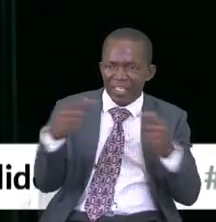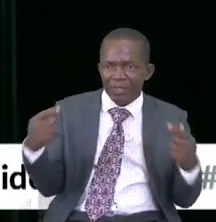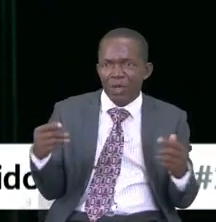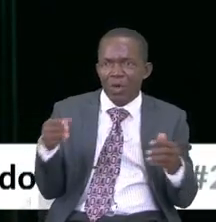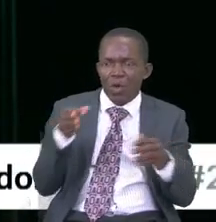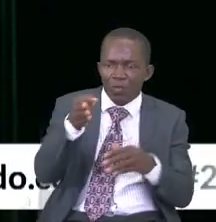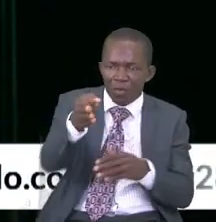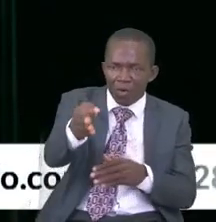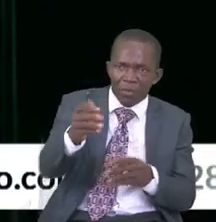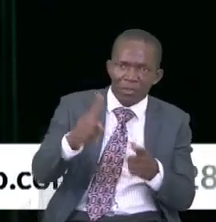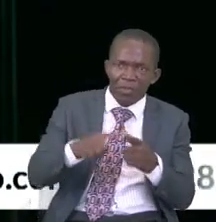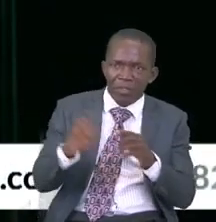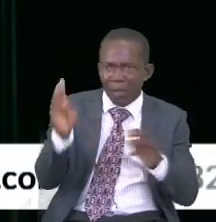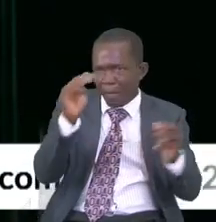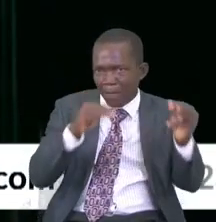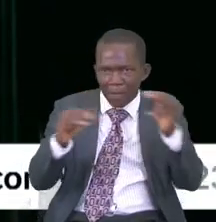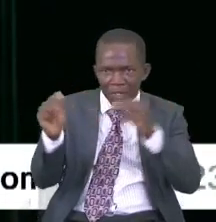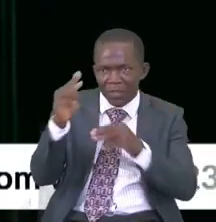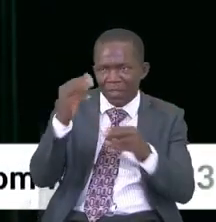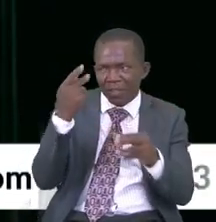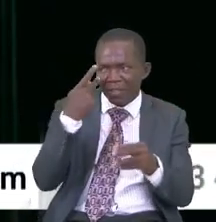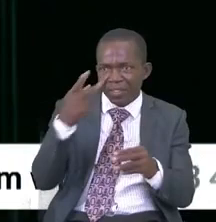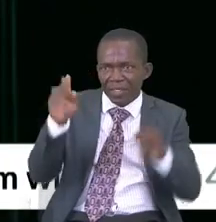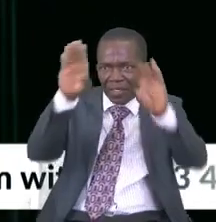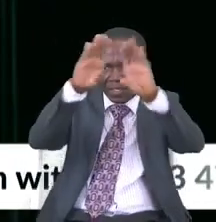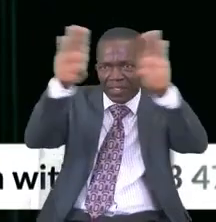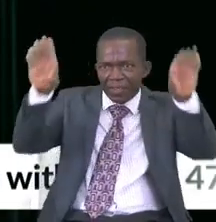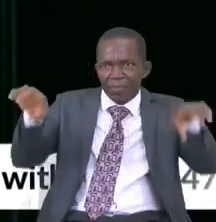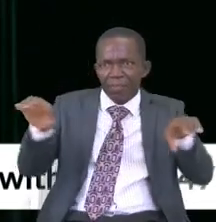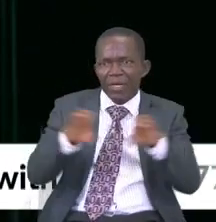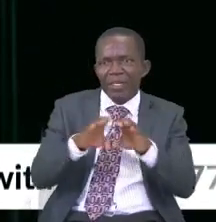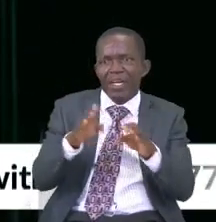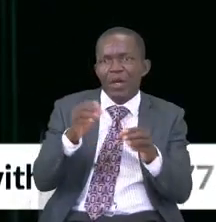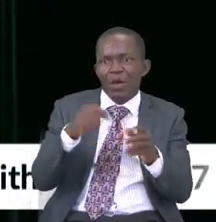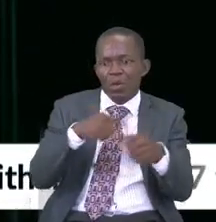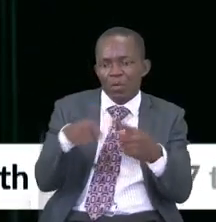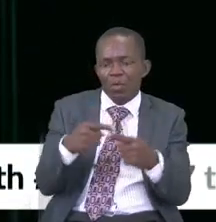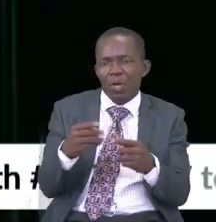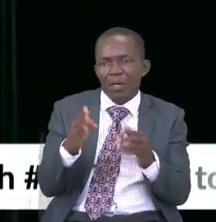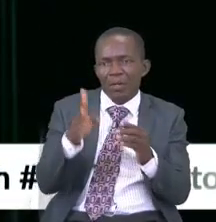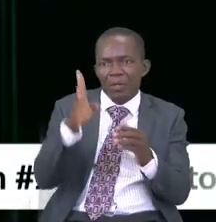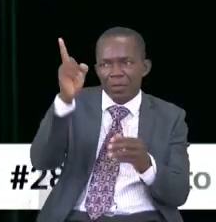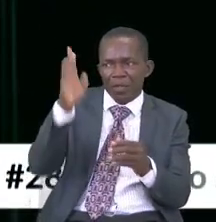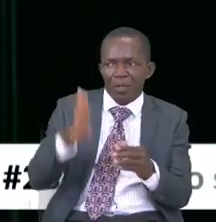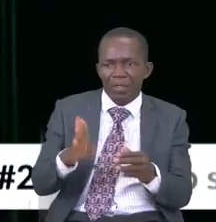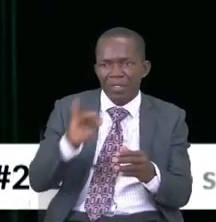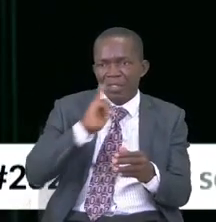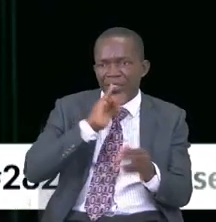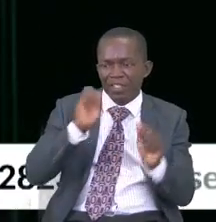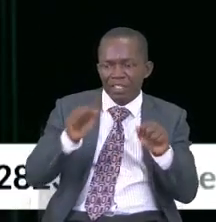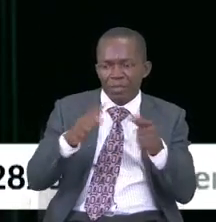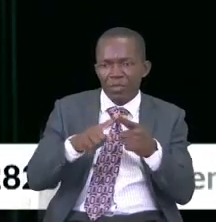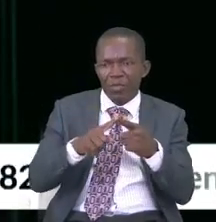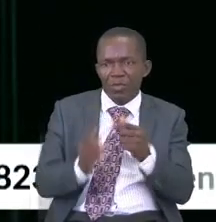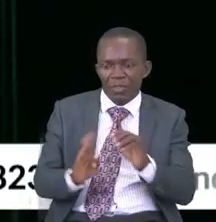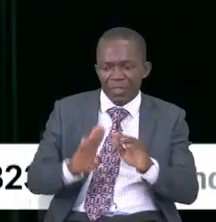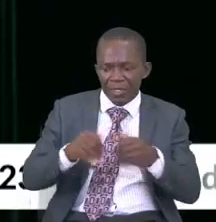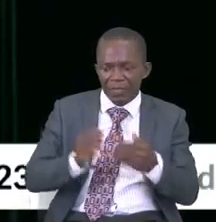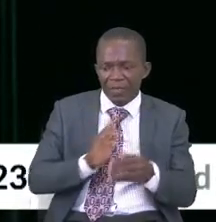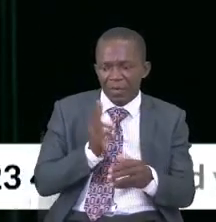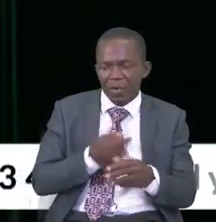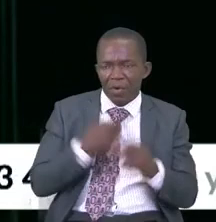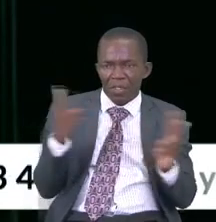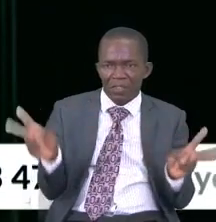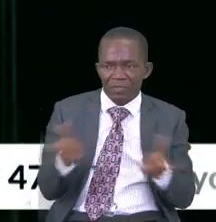battle. See his banners go. That God is able to give victory. Catch them young. Keep